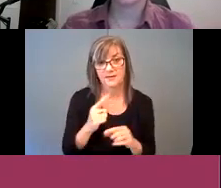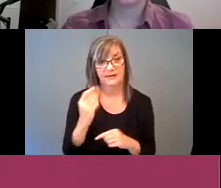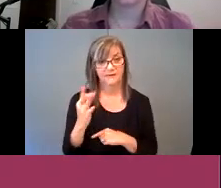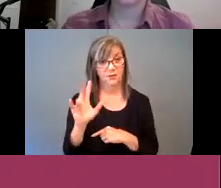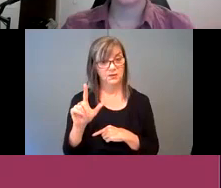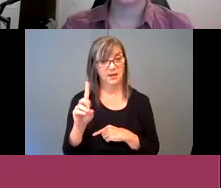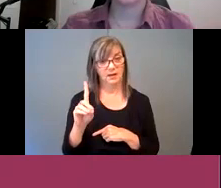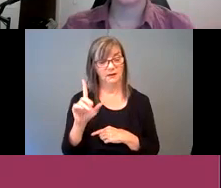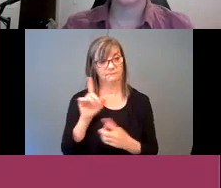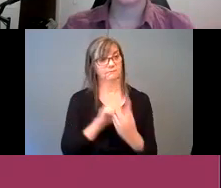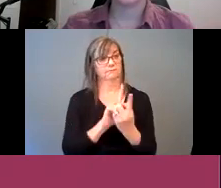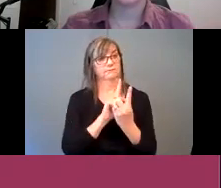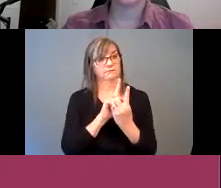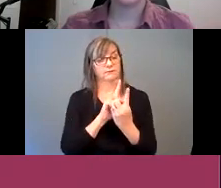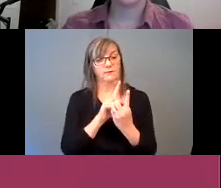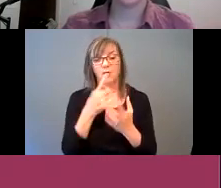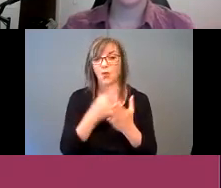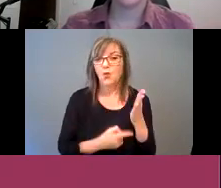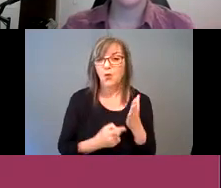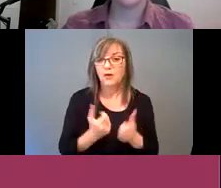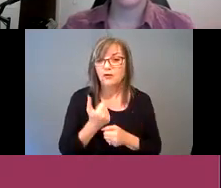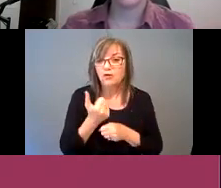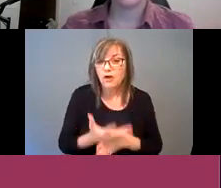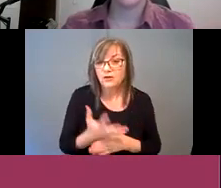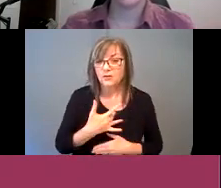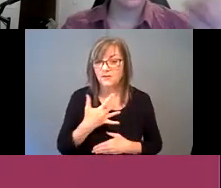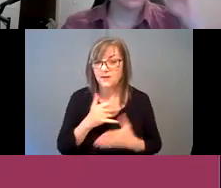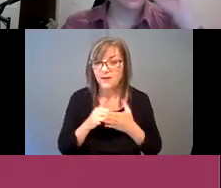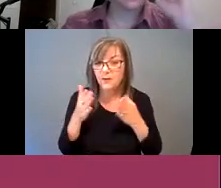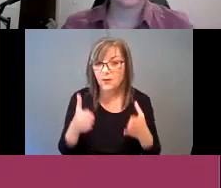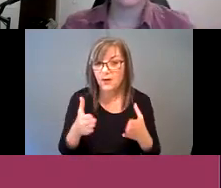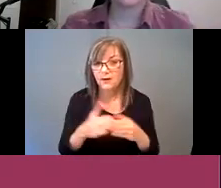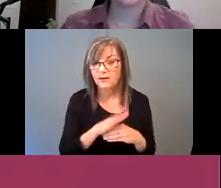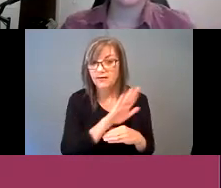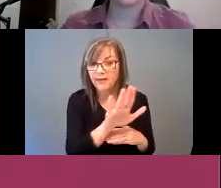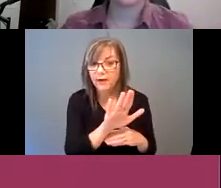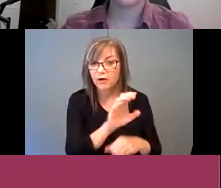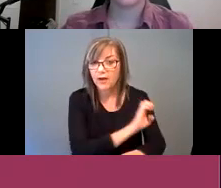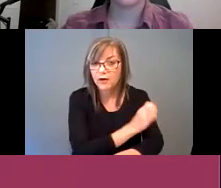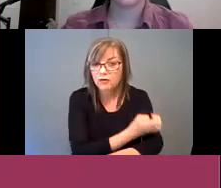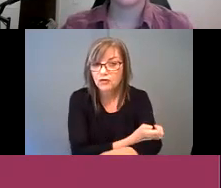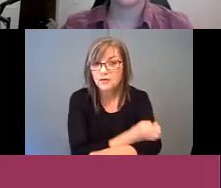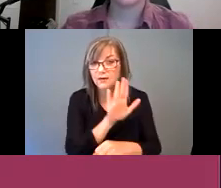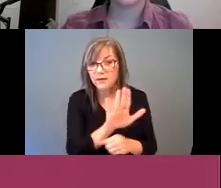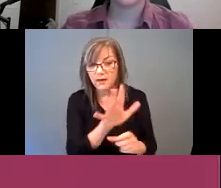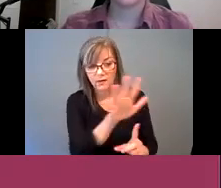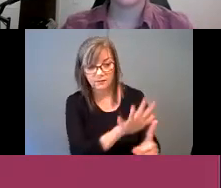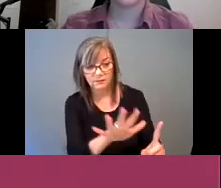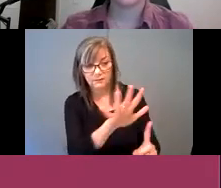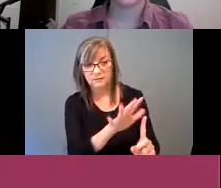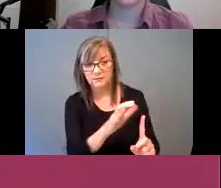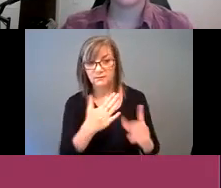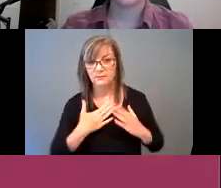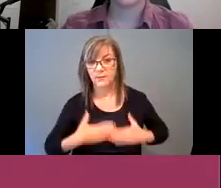that, what do you think contributed to that feeling? How would you describe that person's energy? What did they say? What was their body language